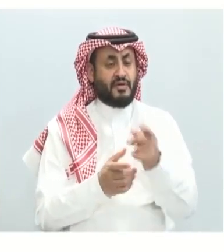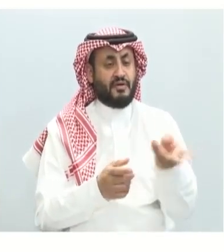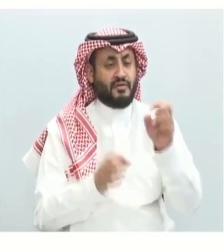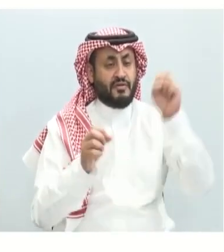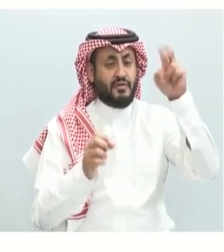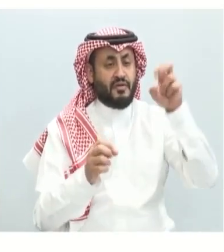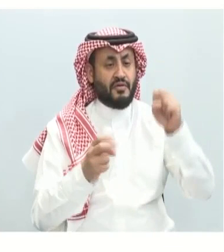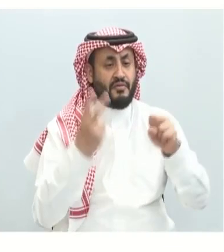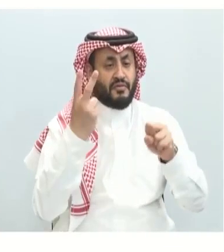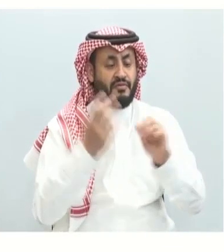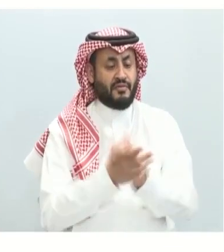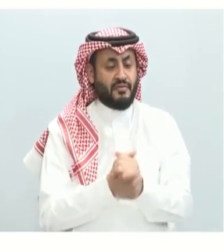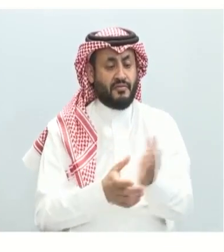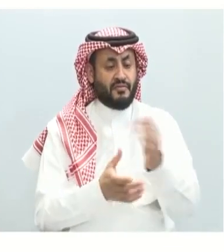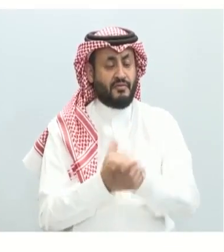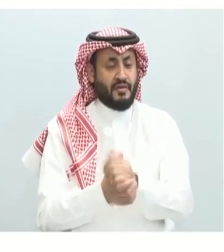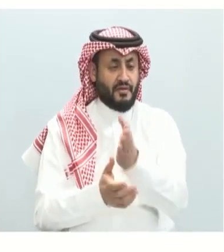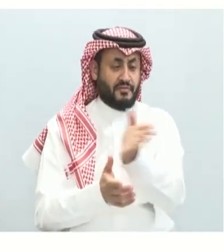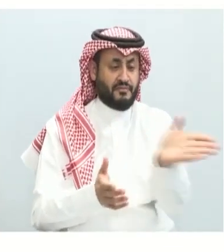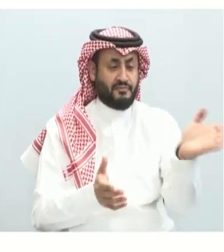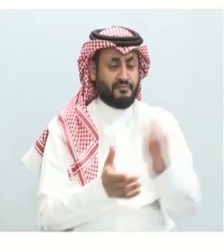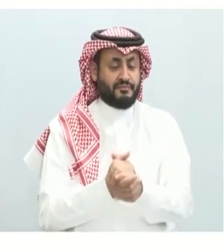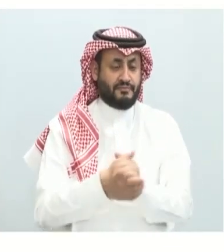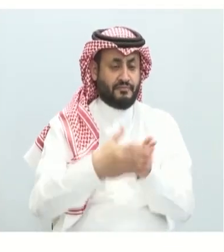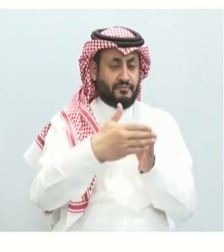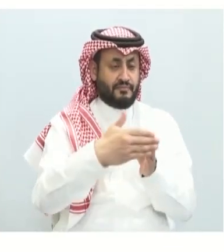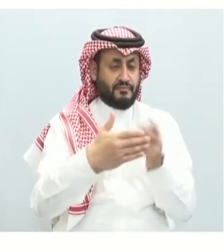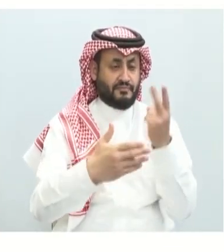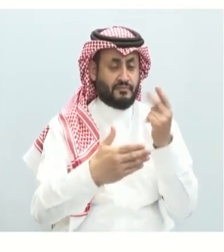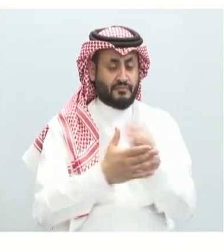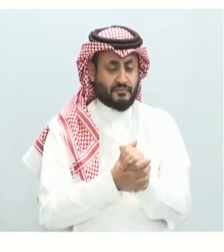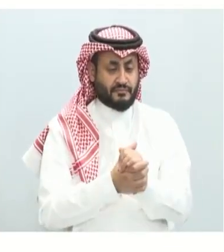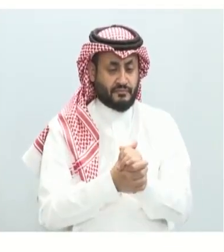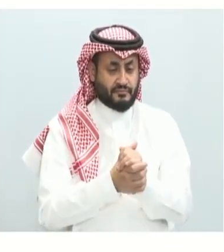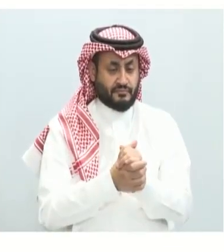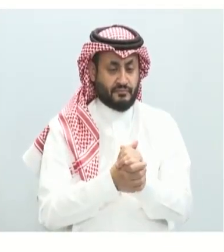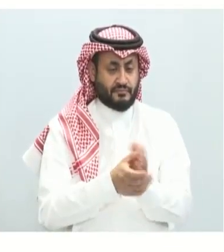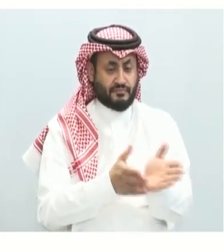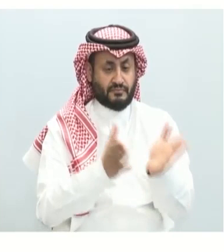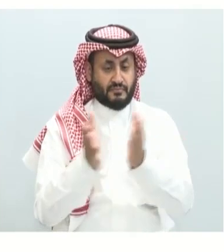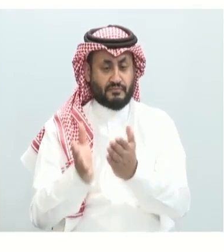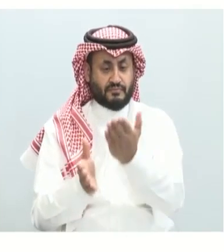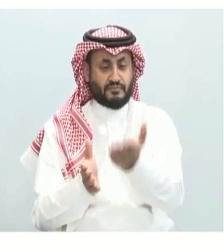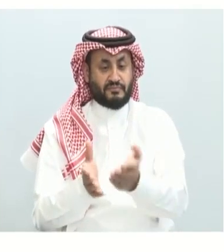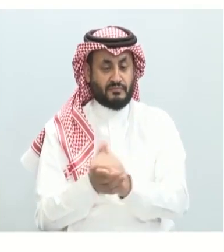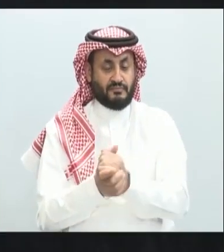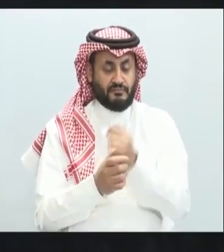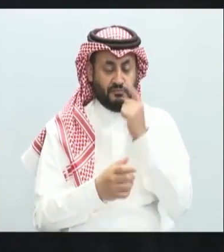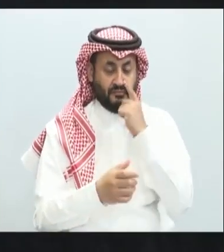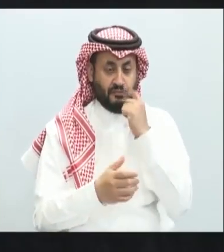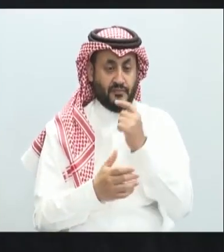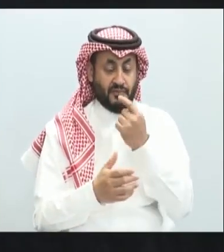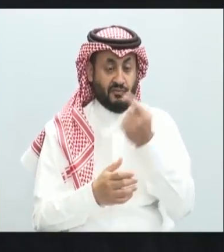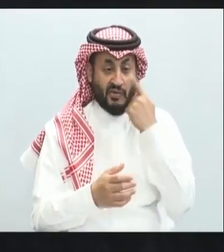next signal, and turn left at the second corner, and also other phrases that we did learn that you can use